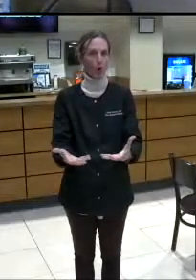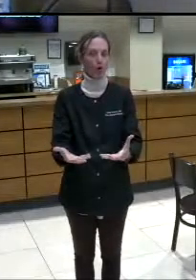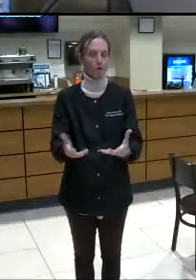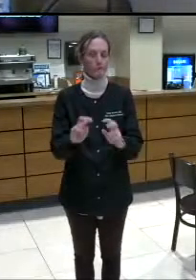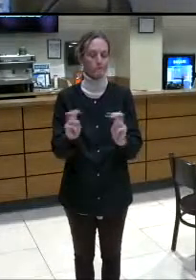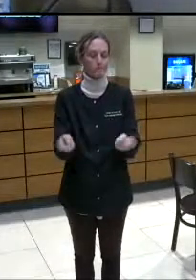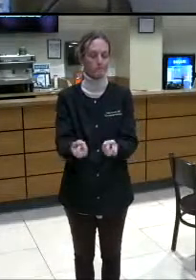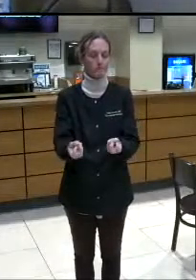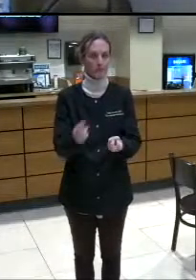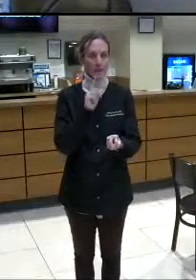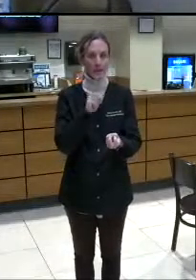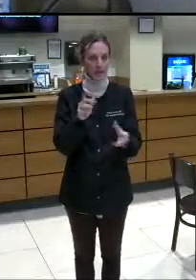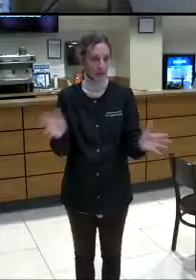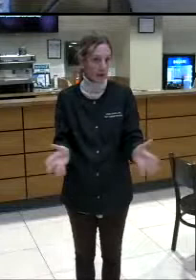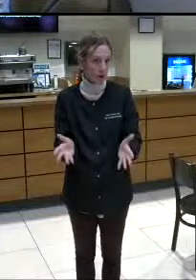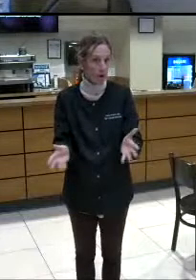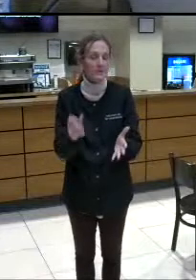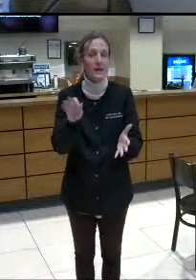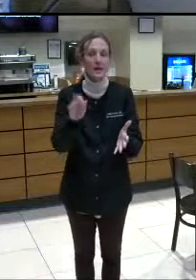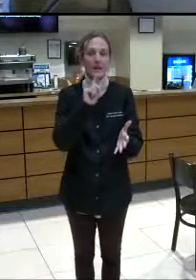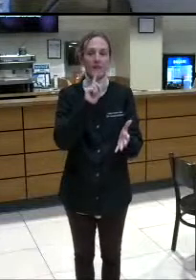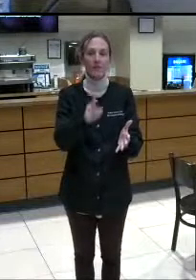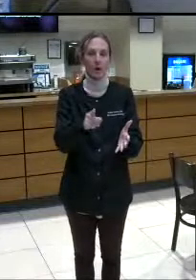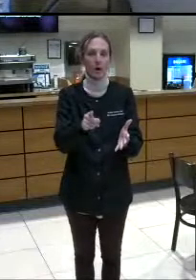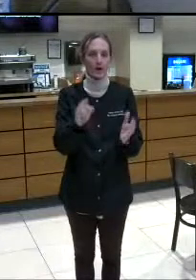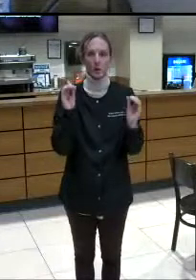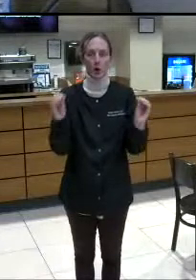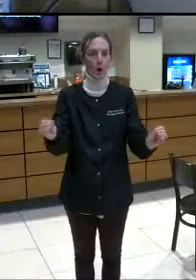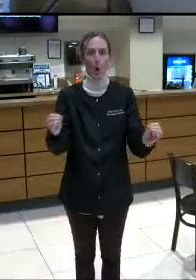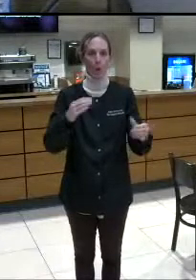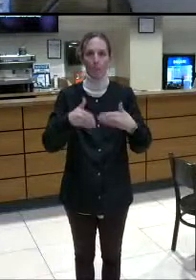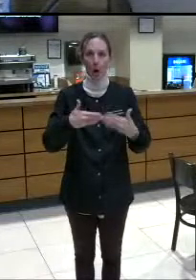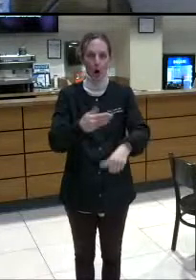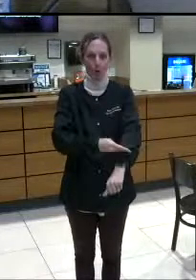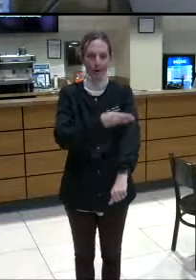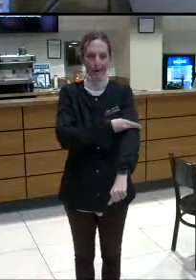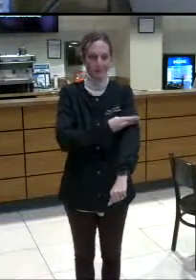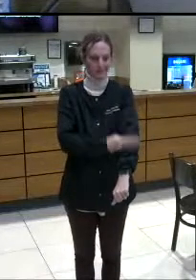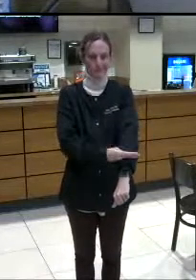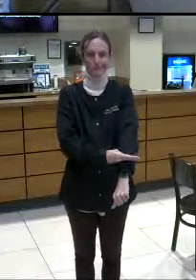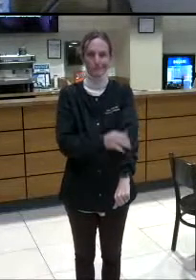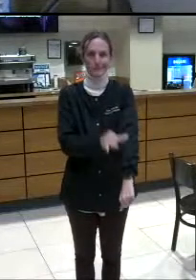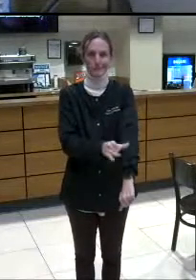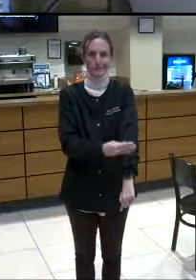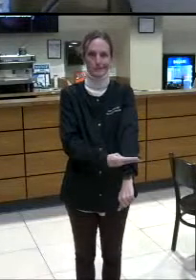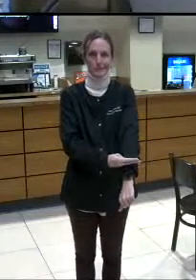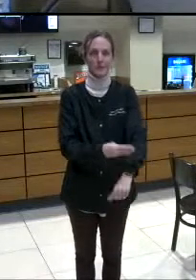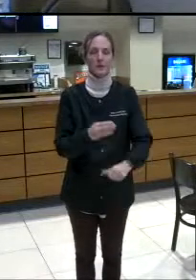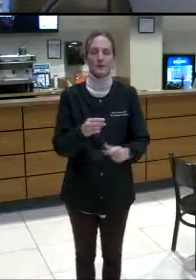that if there is no progress that there's reported? I'm asking about,